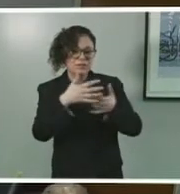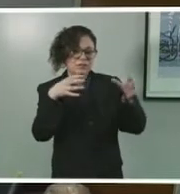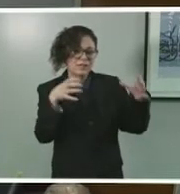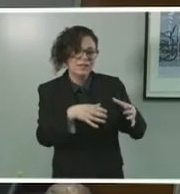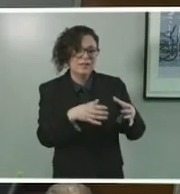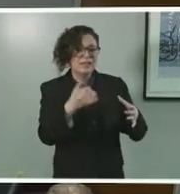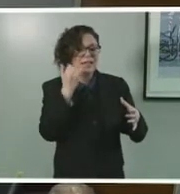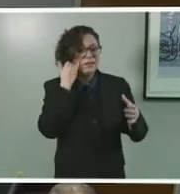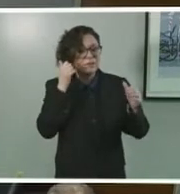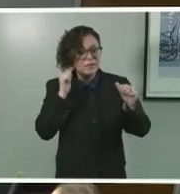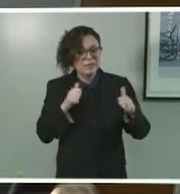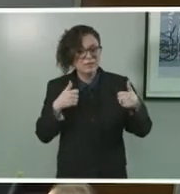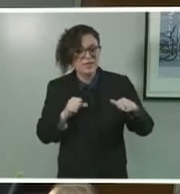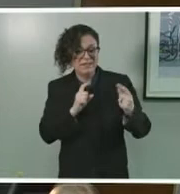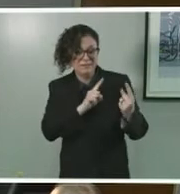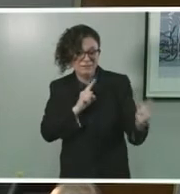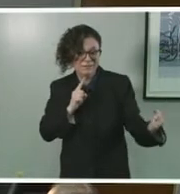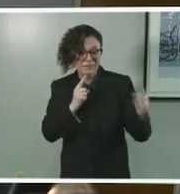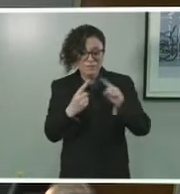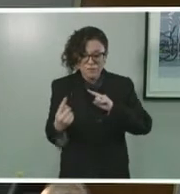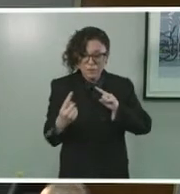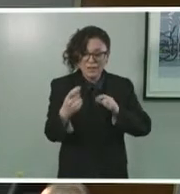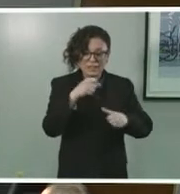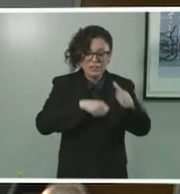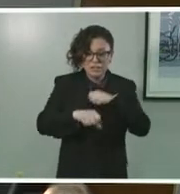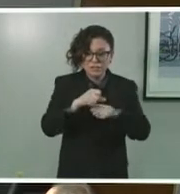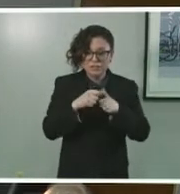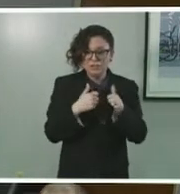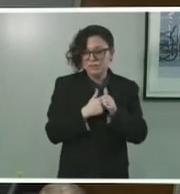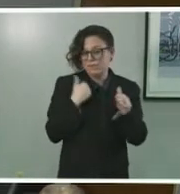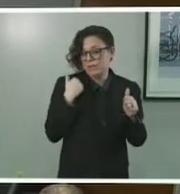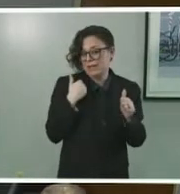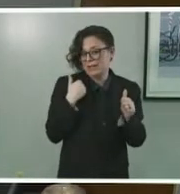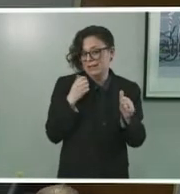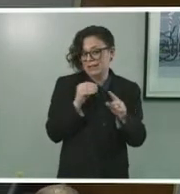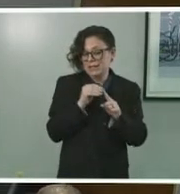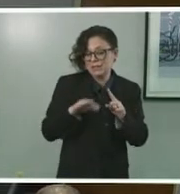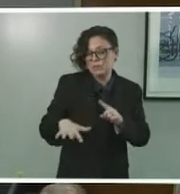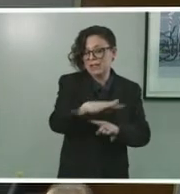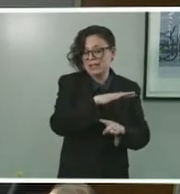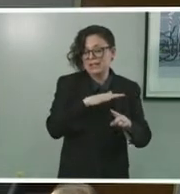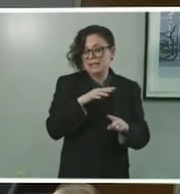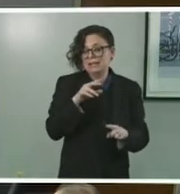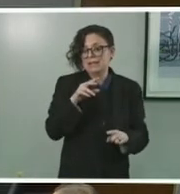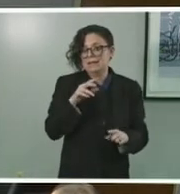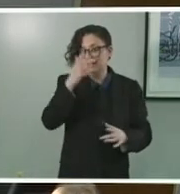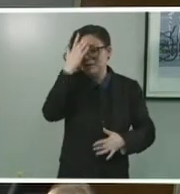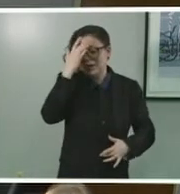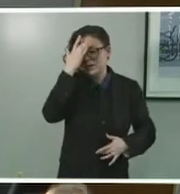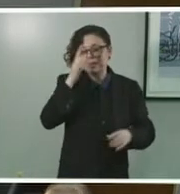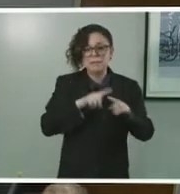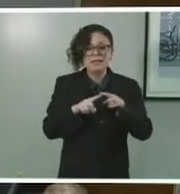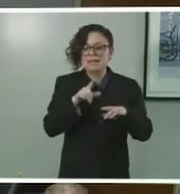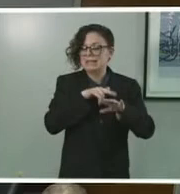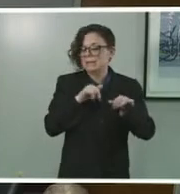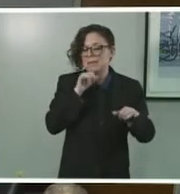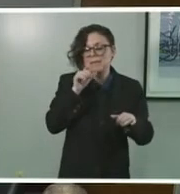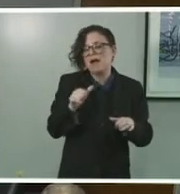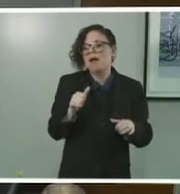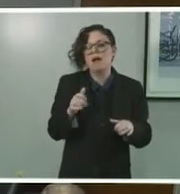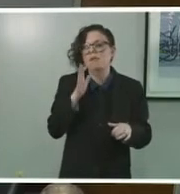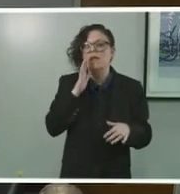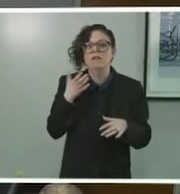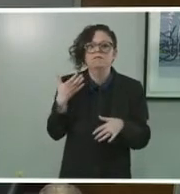from each other and try not to spread the virus, then you might think twice about that. But it's not the kind of thing that is going to be enforceable by the